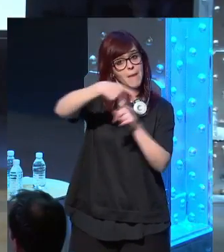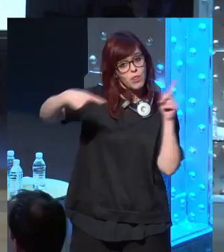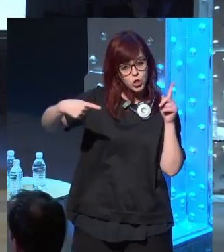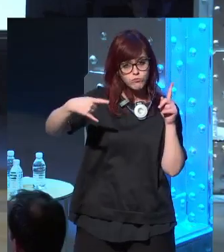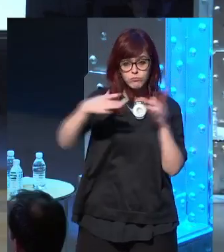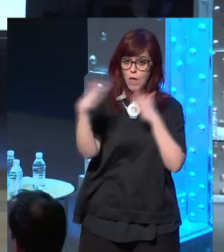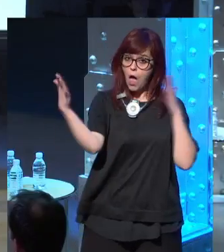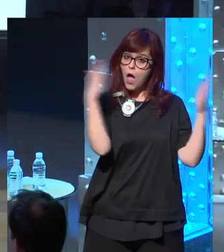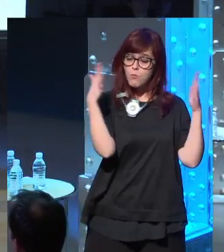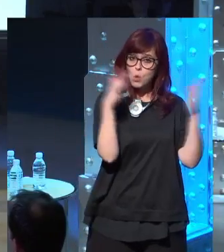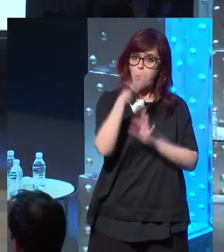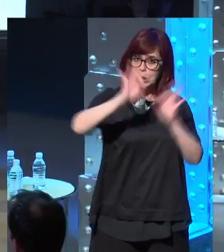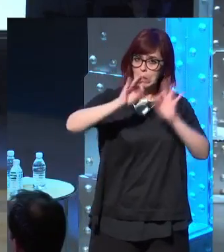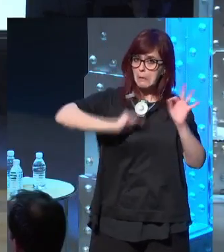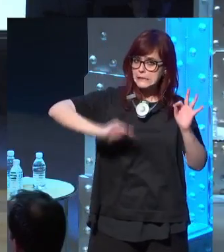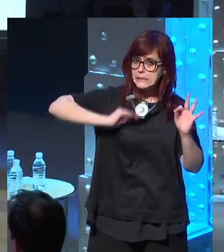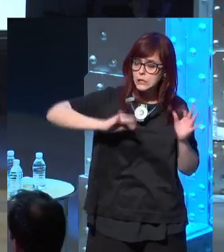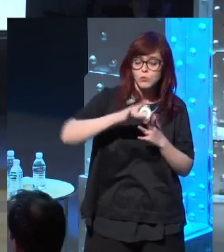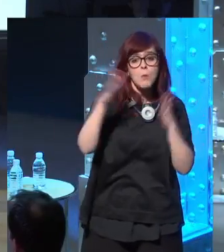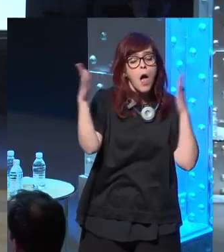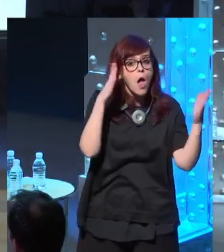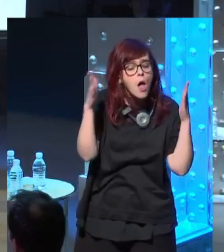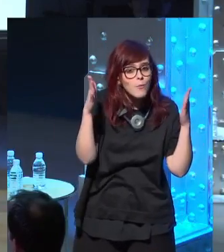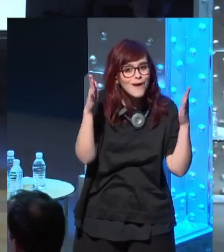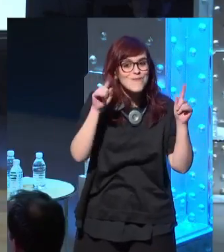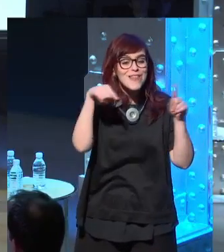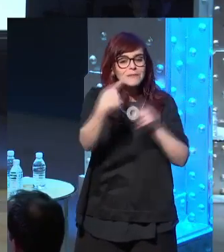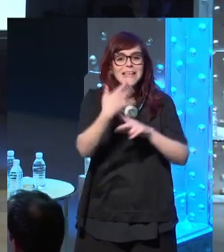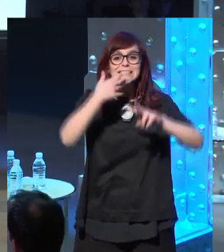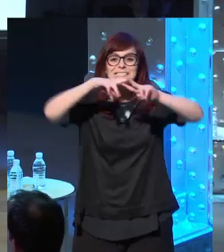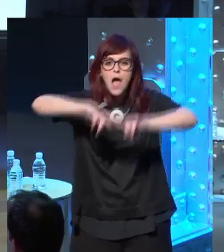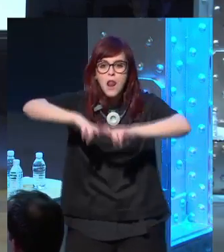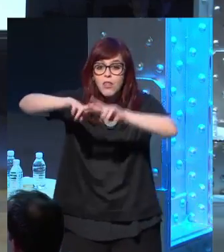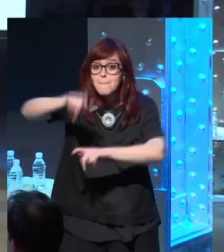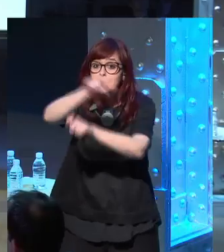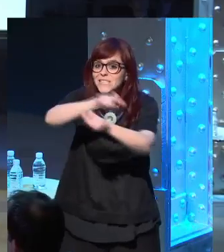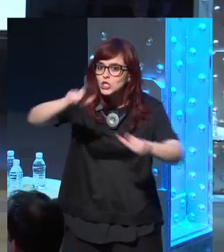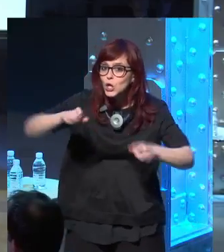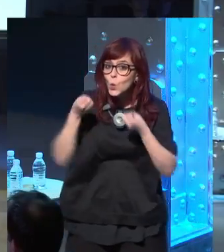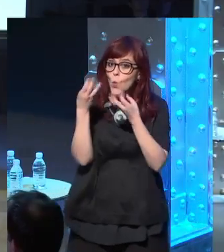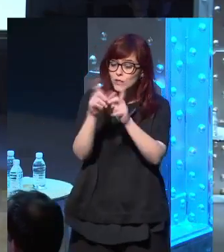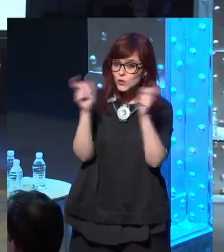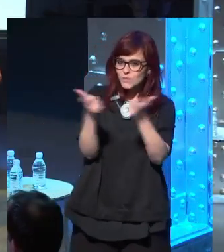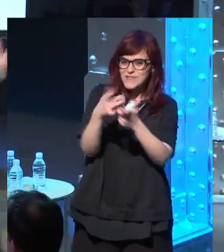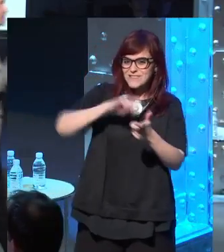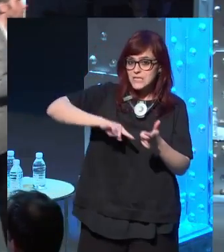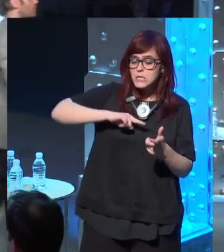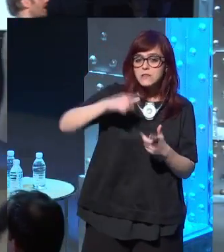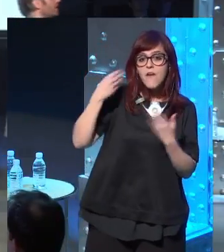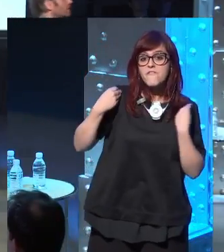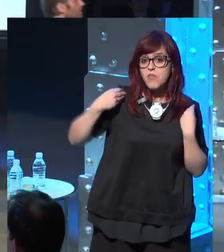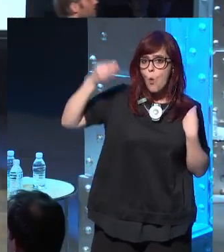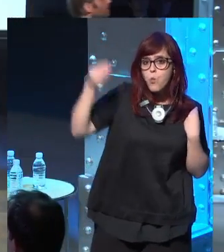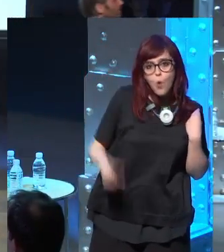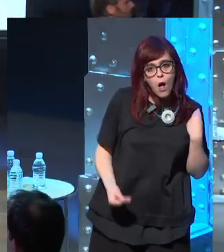5-year period. So things were looking fine. But if you look at the amount of people that felt that life was good, that life was thriving, or they